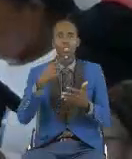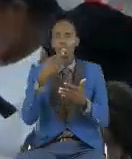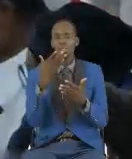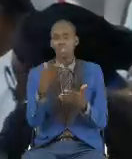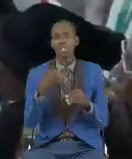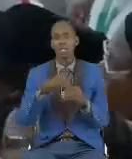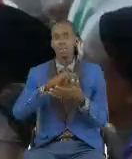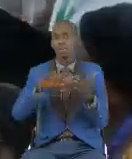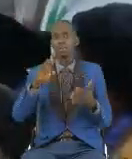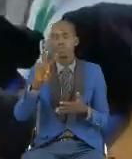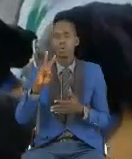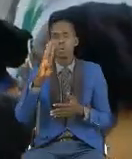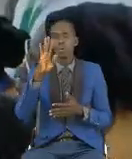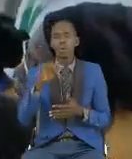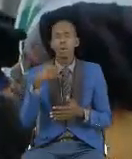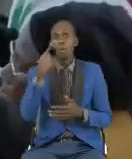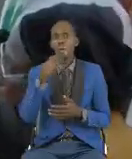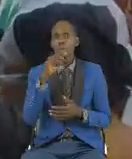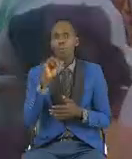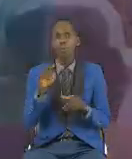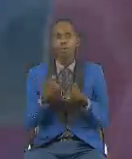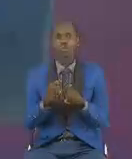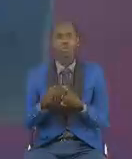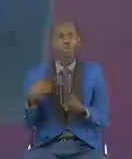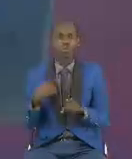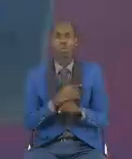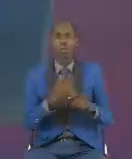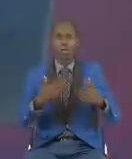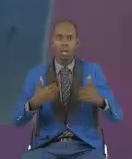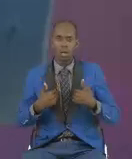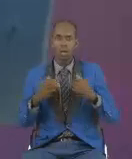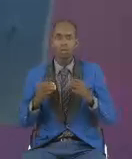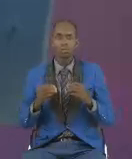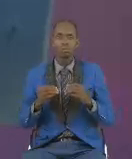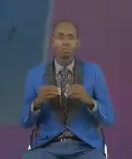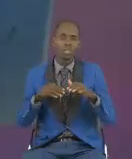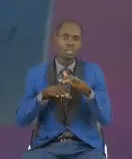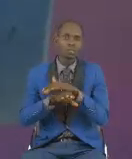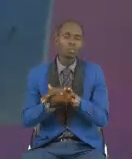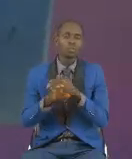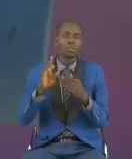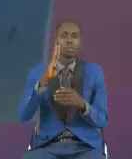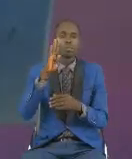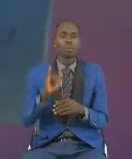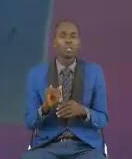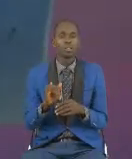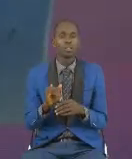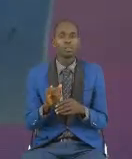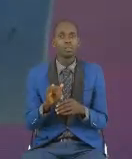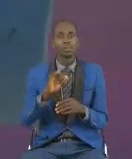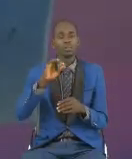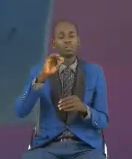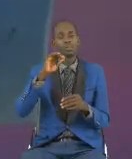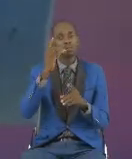by whom also we have access by faith into this grace, saving